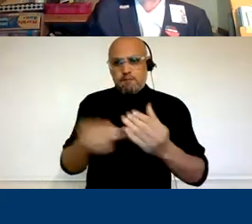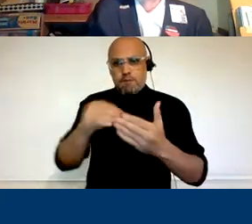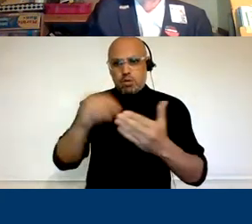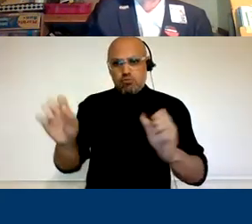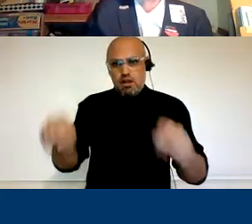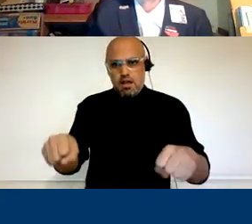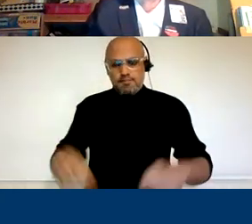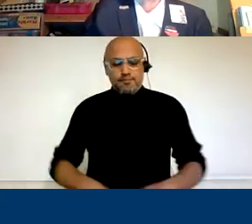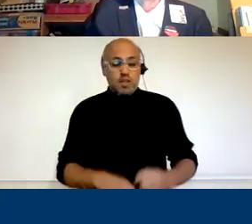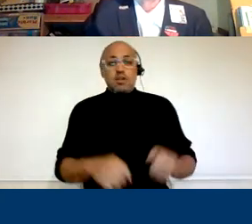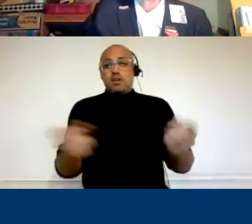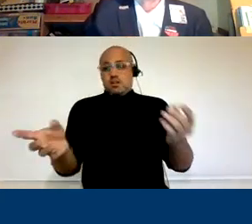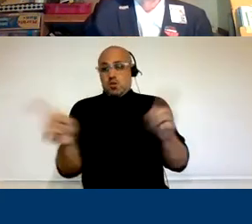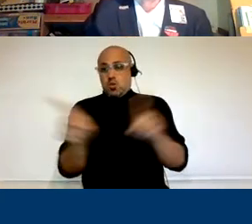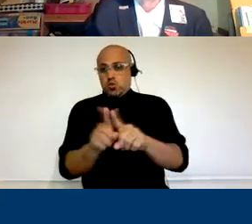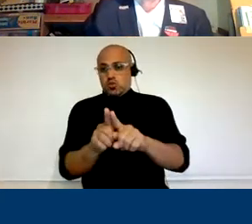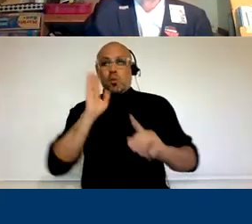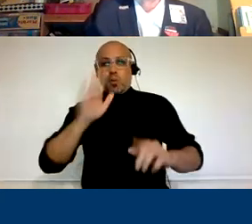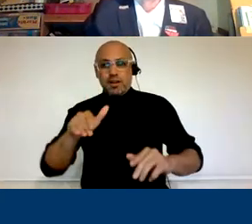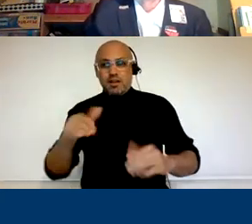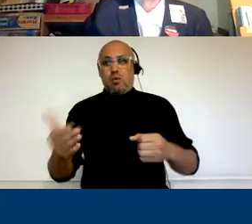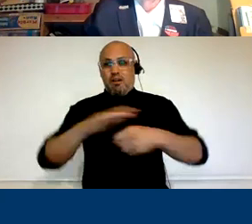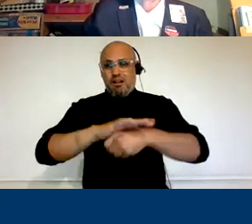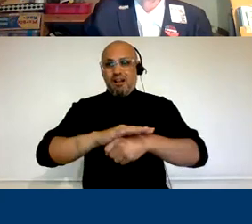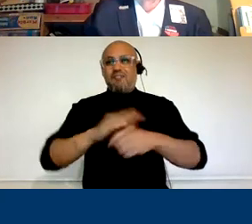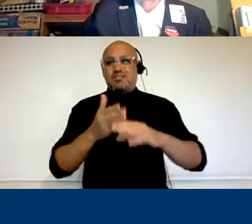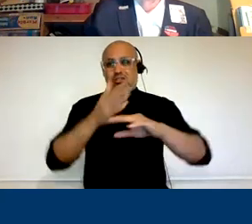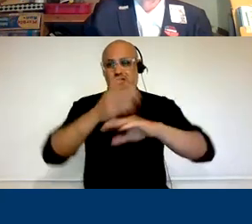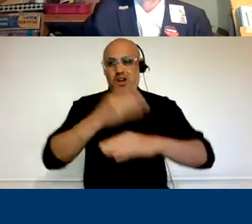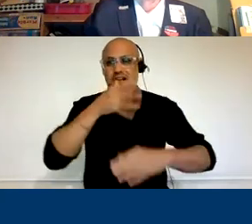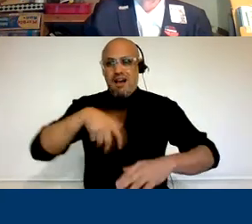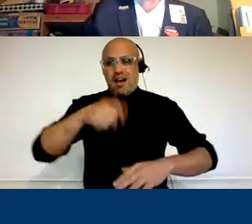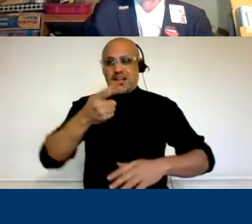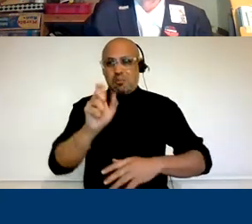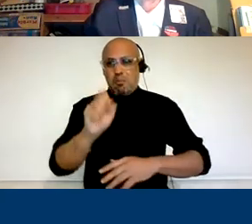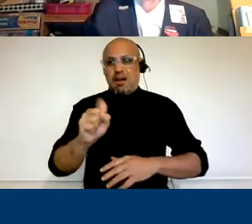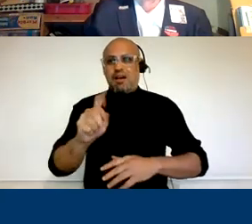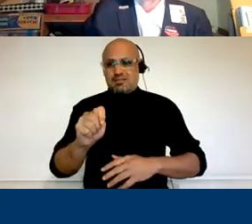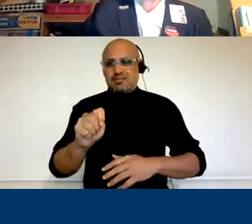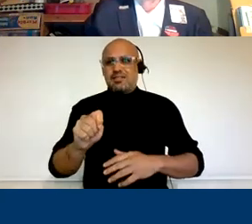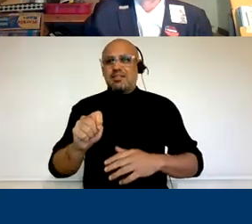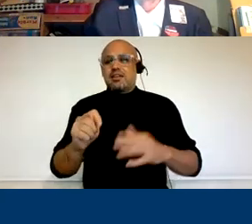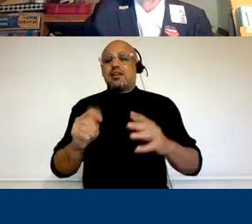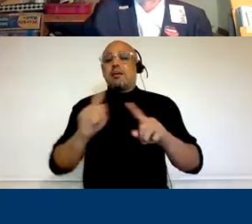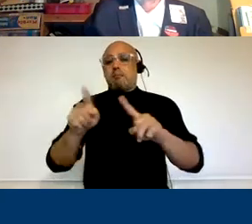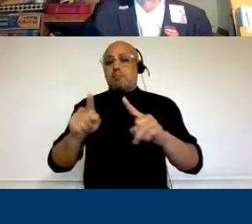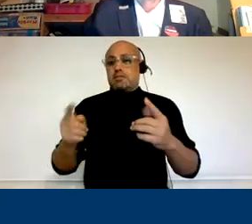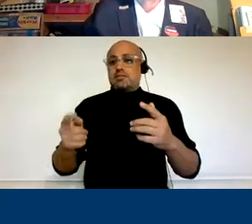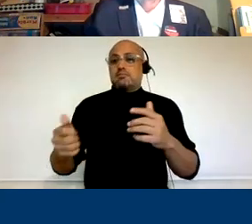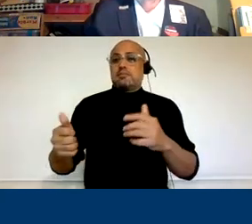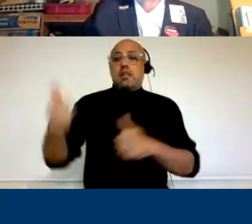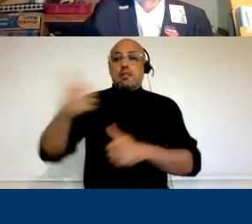Another thing about hotspot, we know that there are coverage across the hotspot. So our main contract is with the company Verizon. If